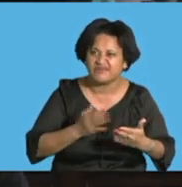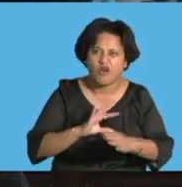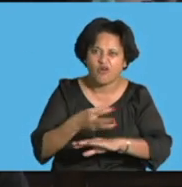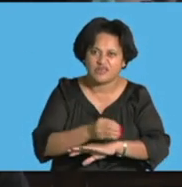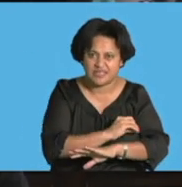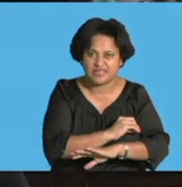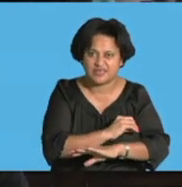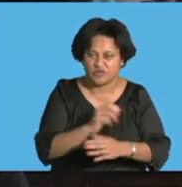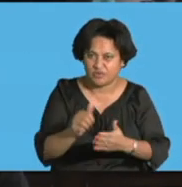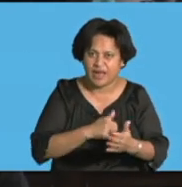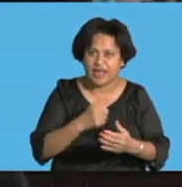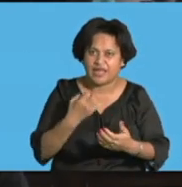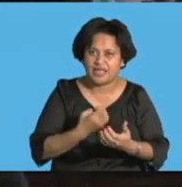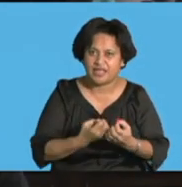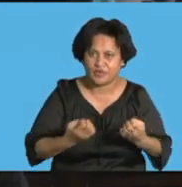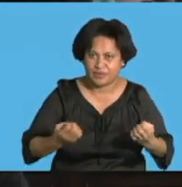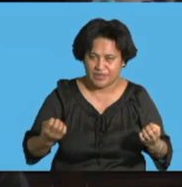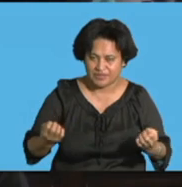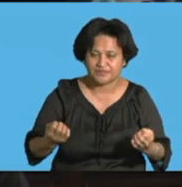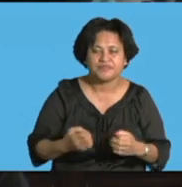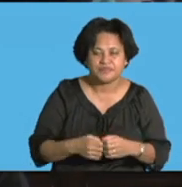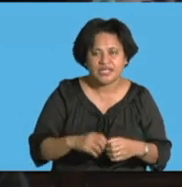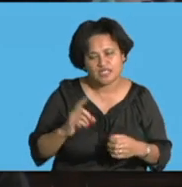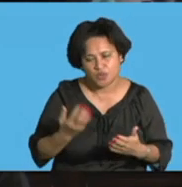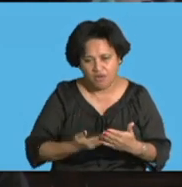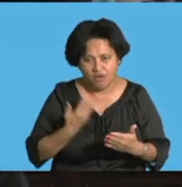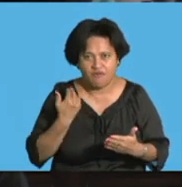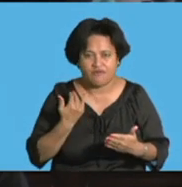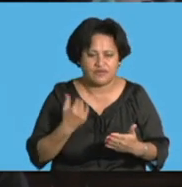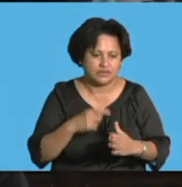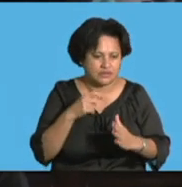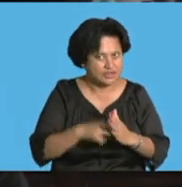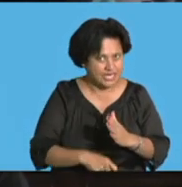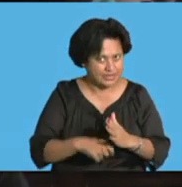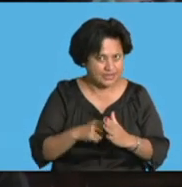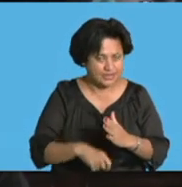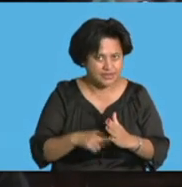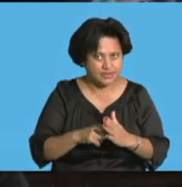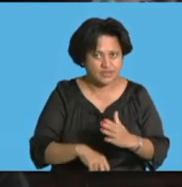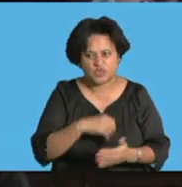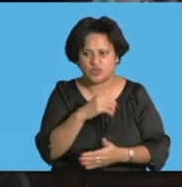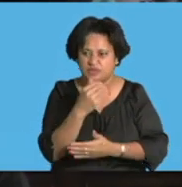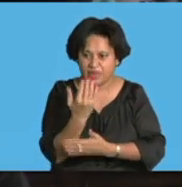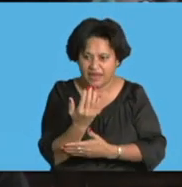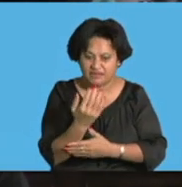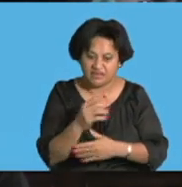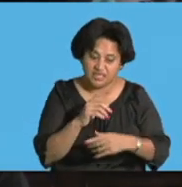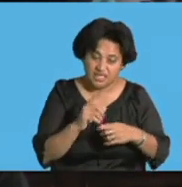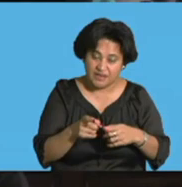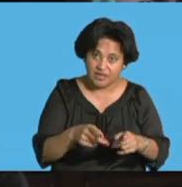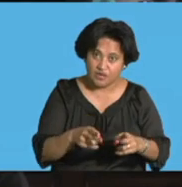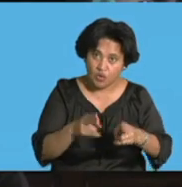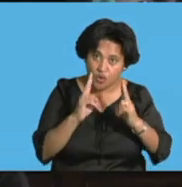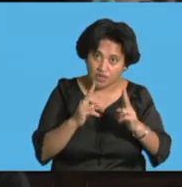with reduced duty exemptions, with reduced duty and duty exemptions, depending upon whether that hotel comes